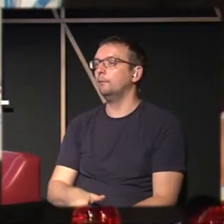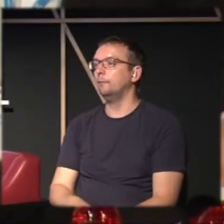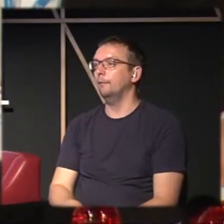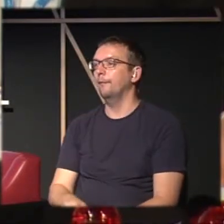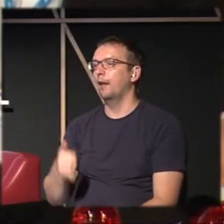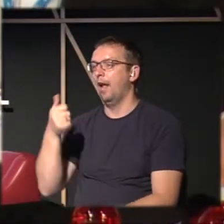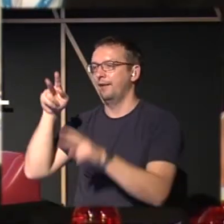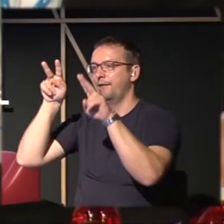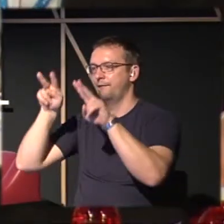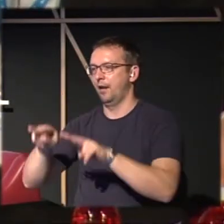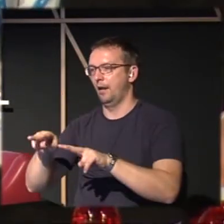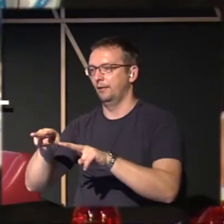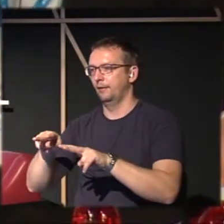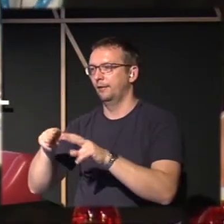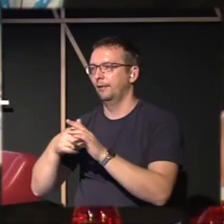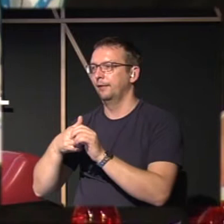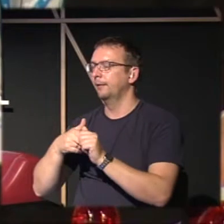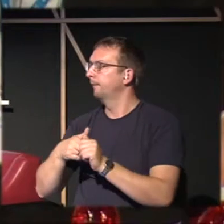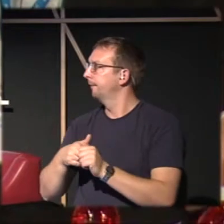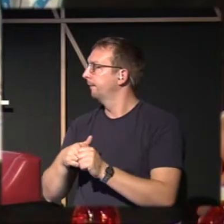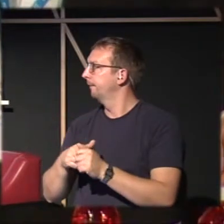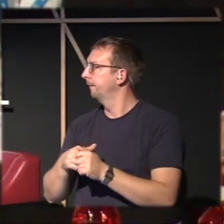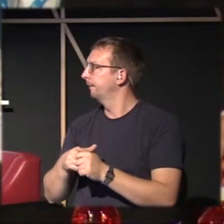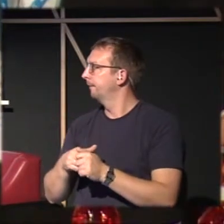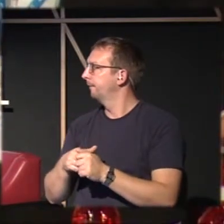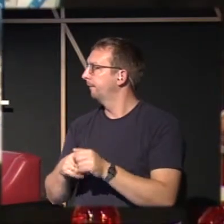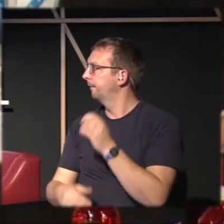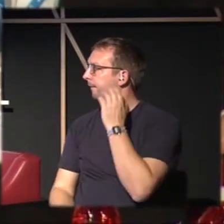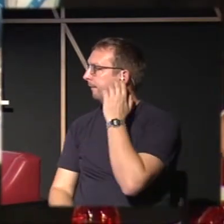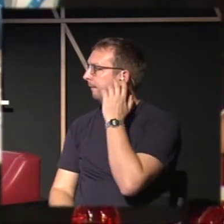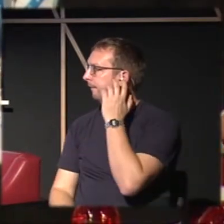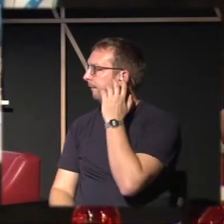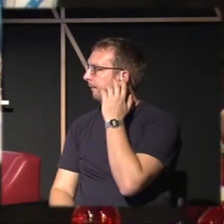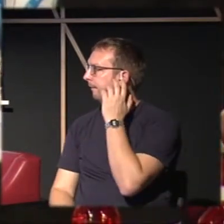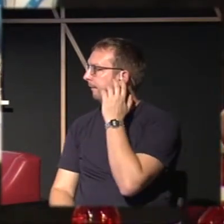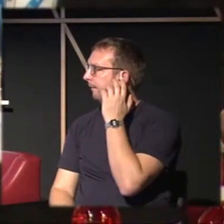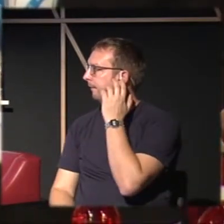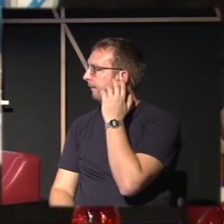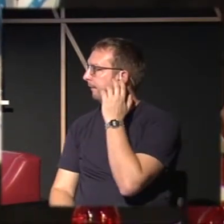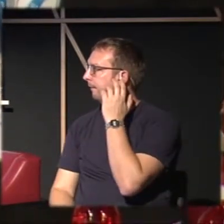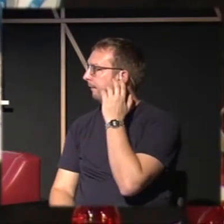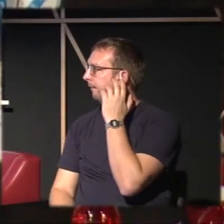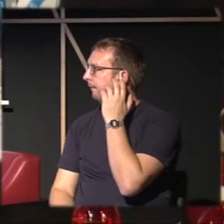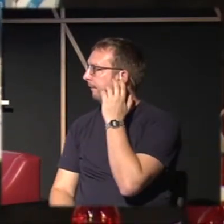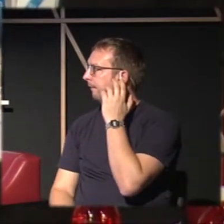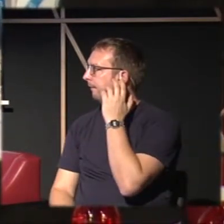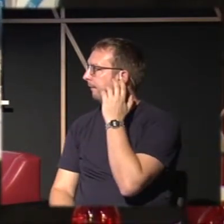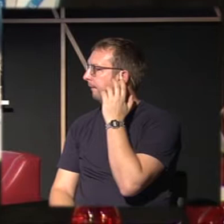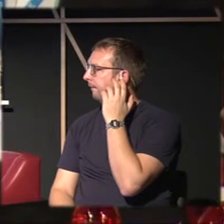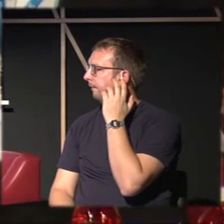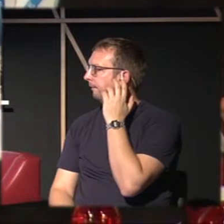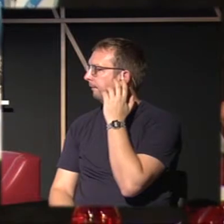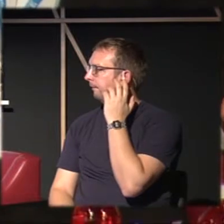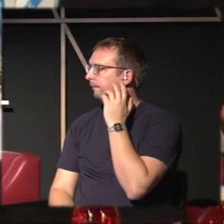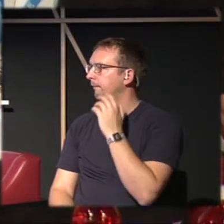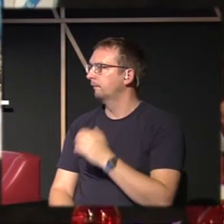it's really amazing. Fantastic, thank you very much. In terms of your role now with the Russian Football Union, how does the